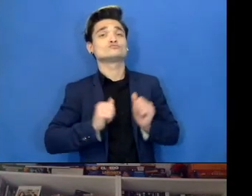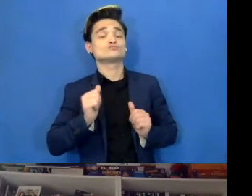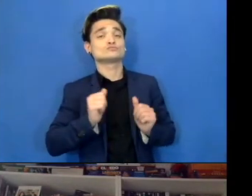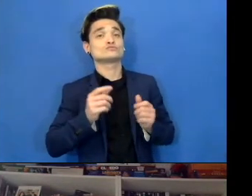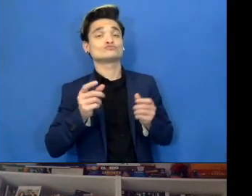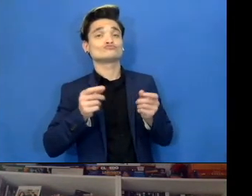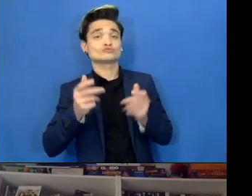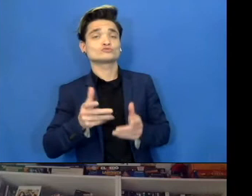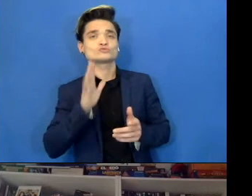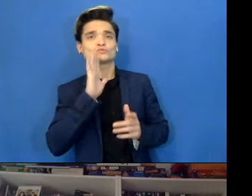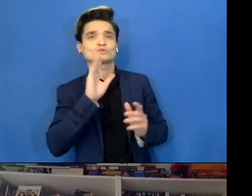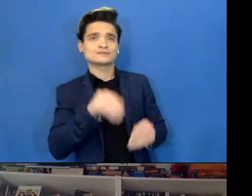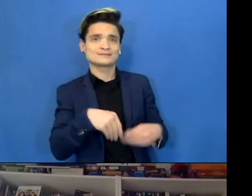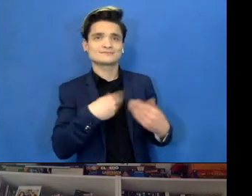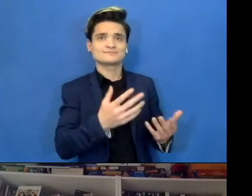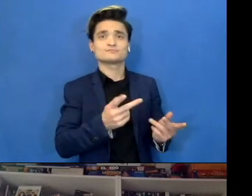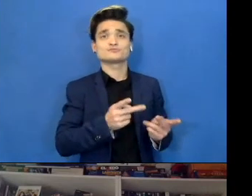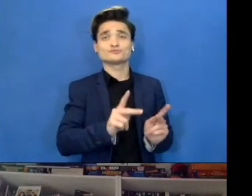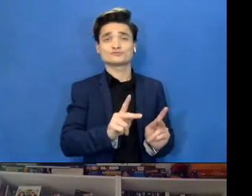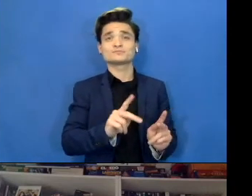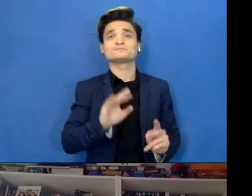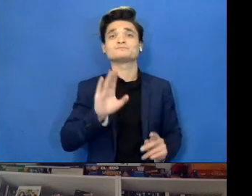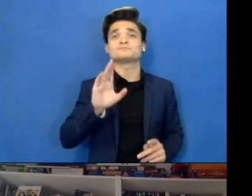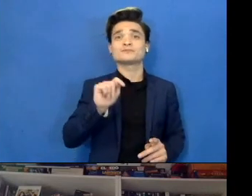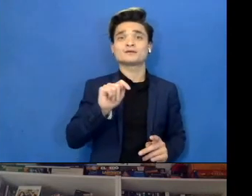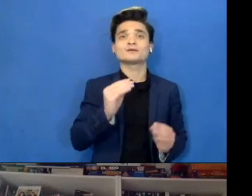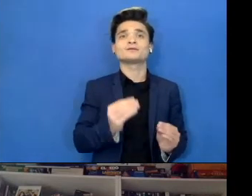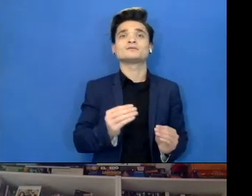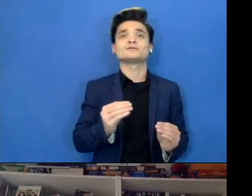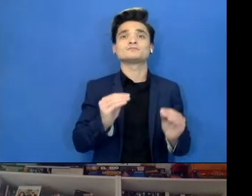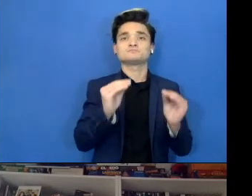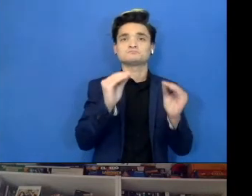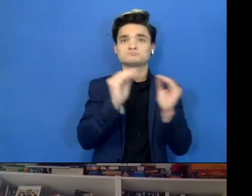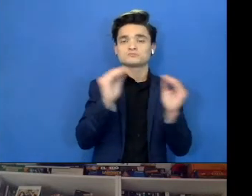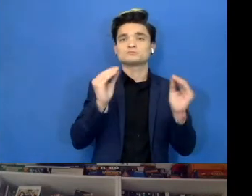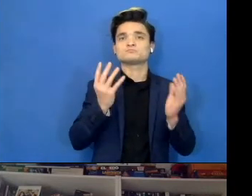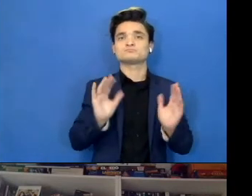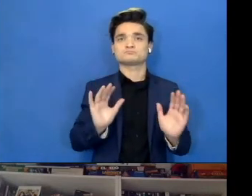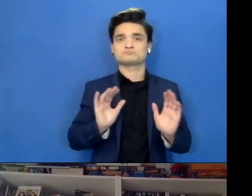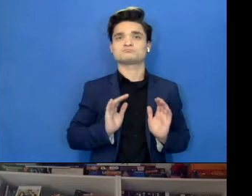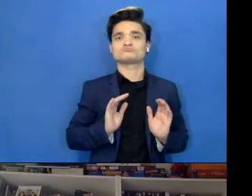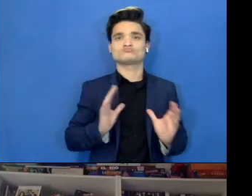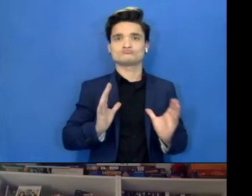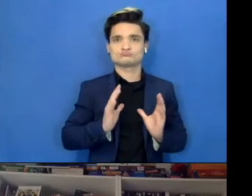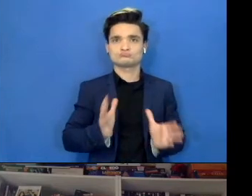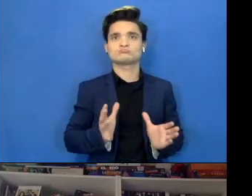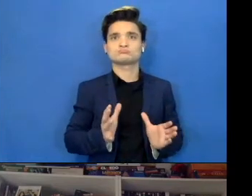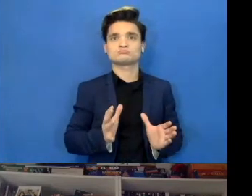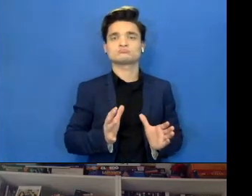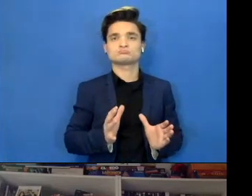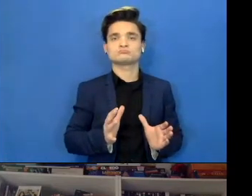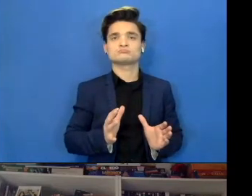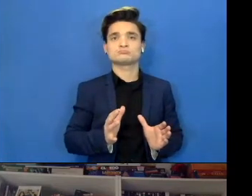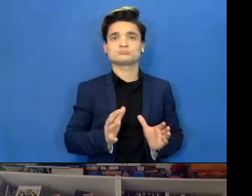a kiss. A director will give permission for the two characters to kiss, yeah? But each